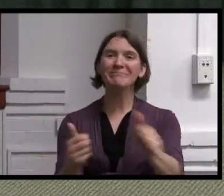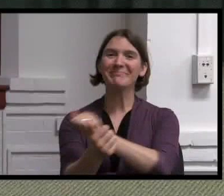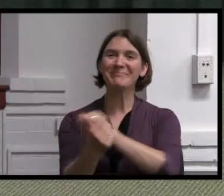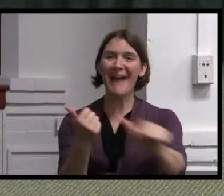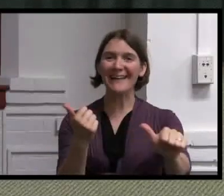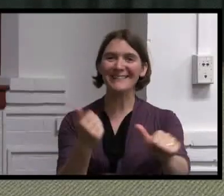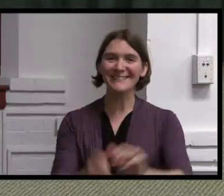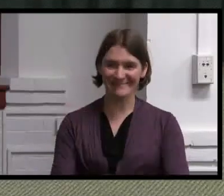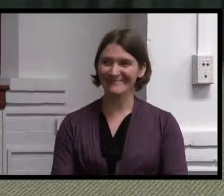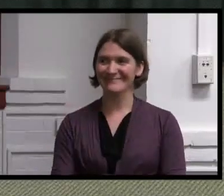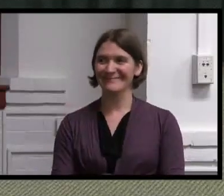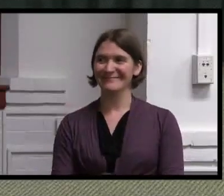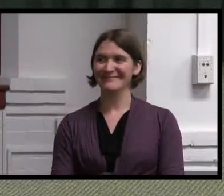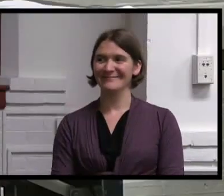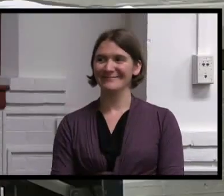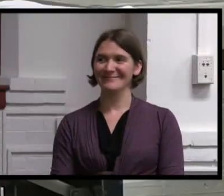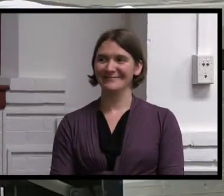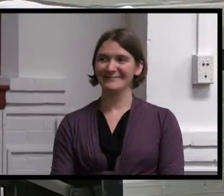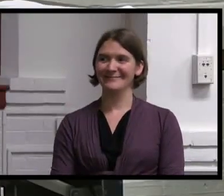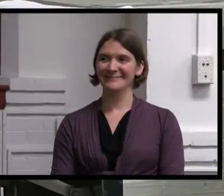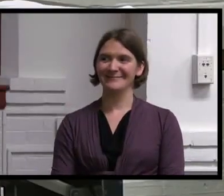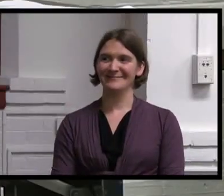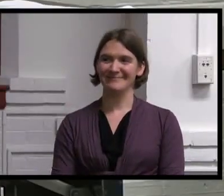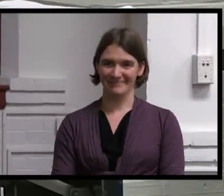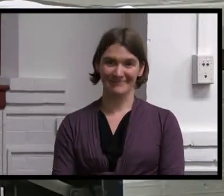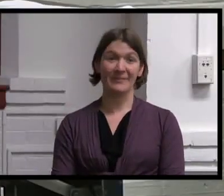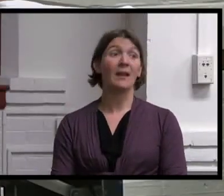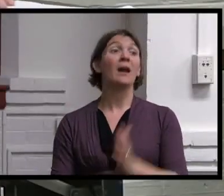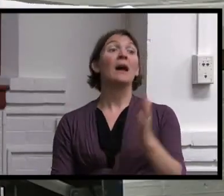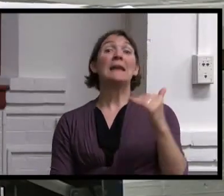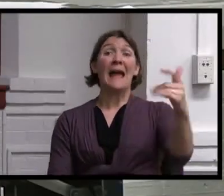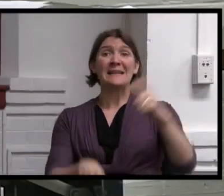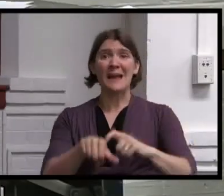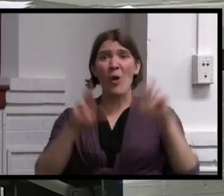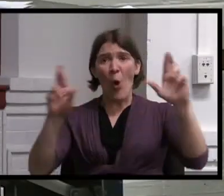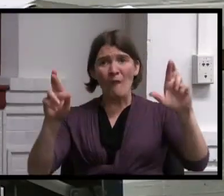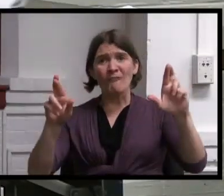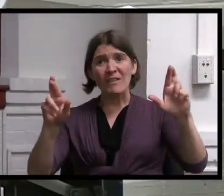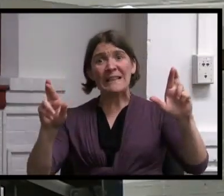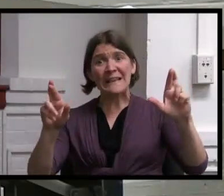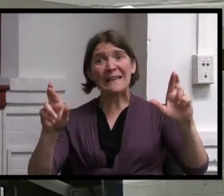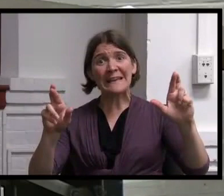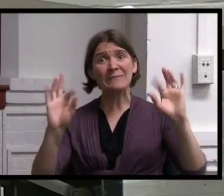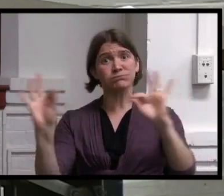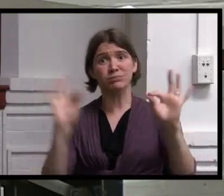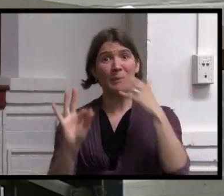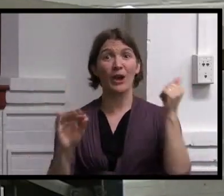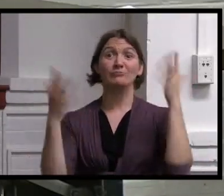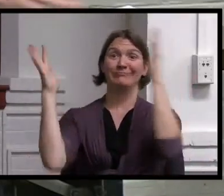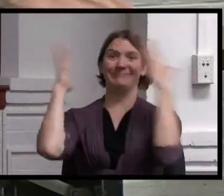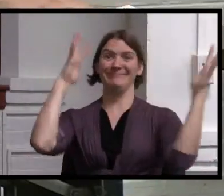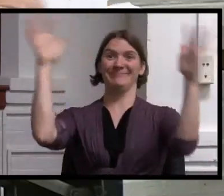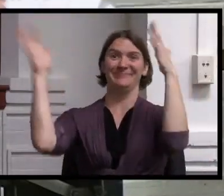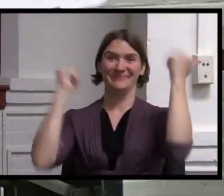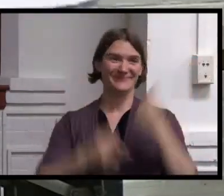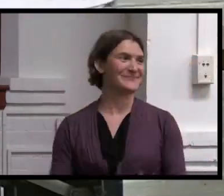carries 4-0. Thank you. We hope when you, next time you come back, you can tell us you got all kinds of money.